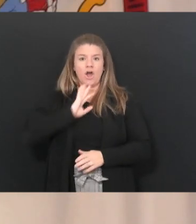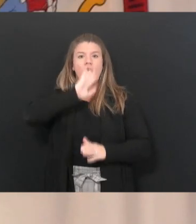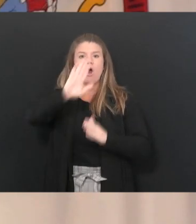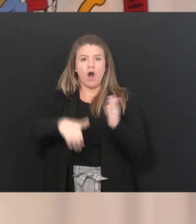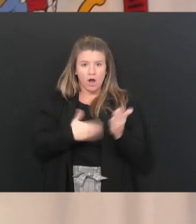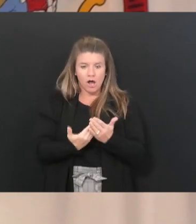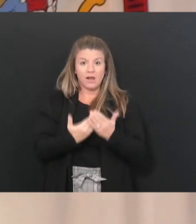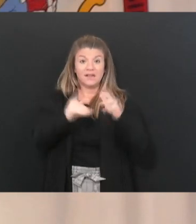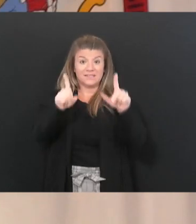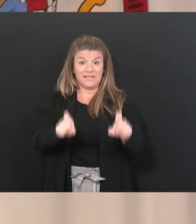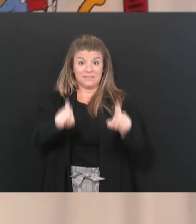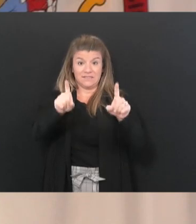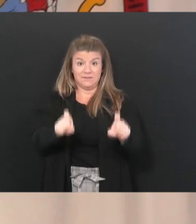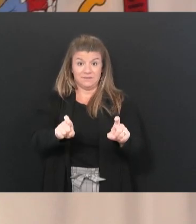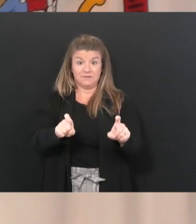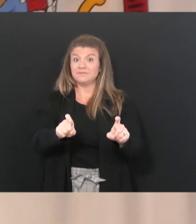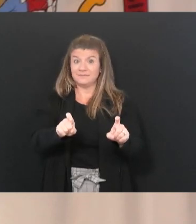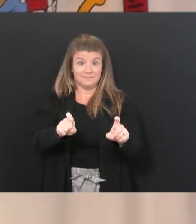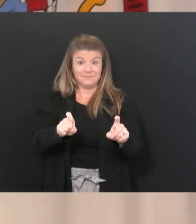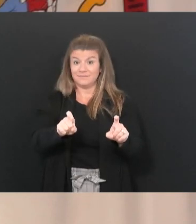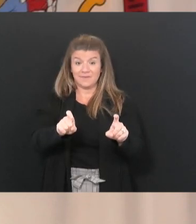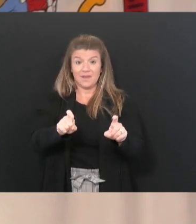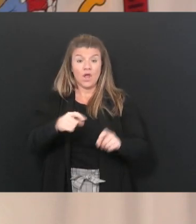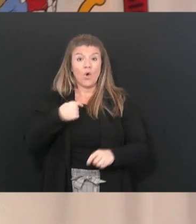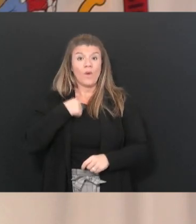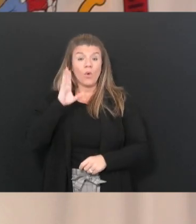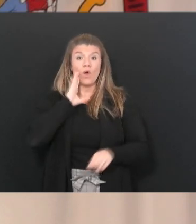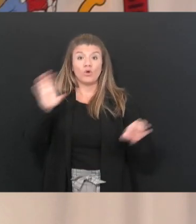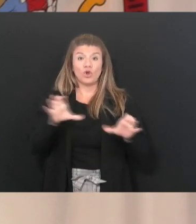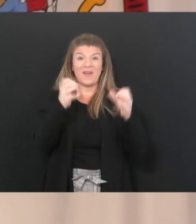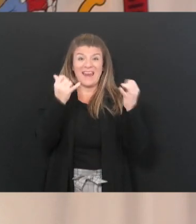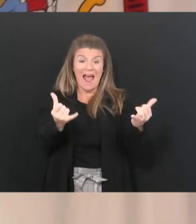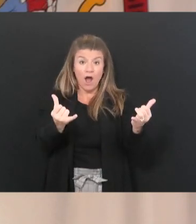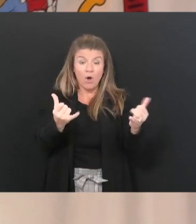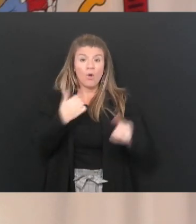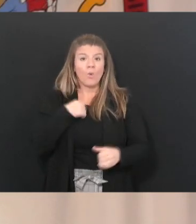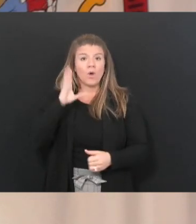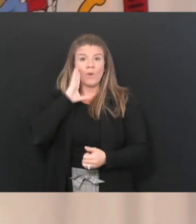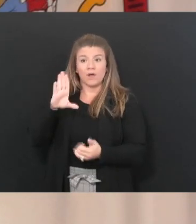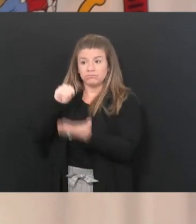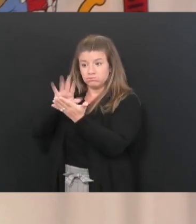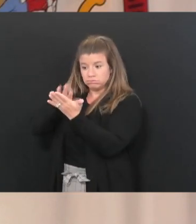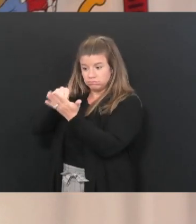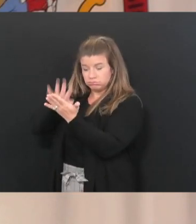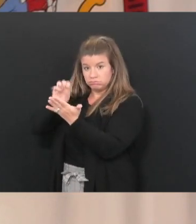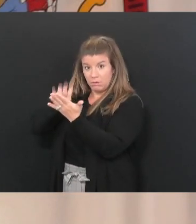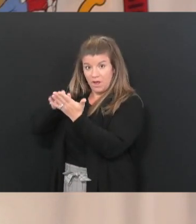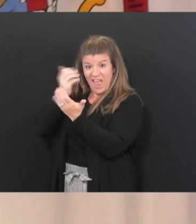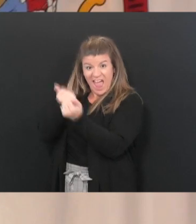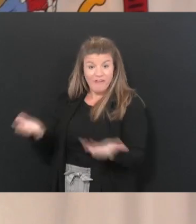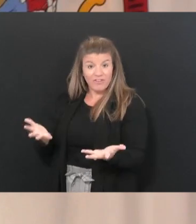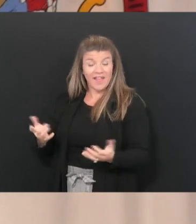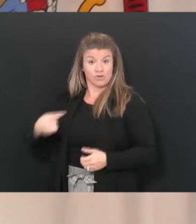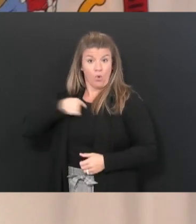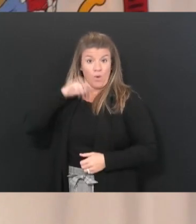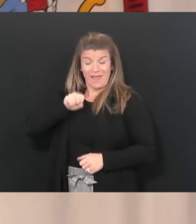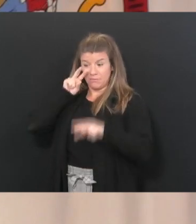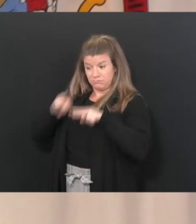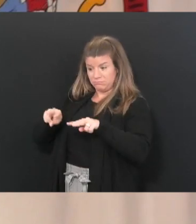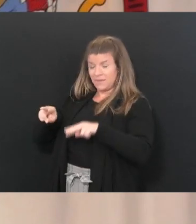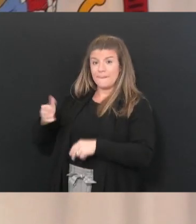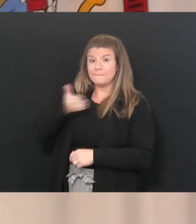then we're going to log all this in. We're going to get it done immediately, and we're going to log all this information in so that we can